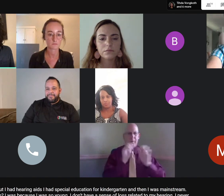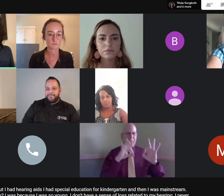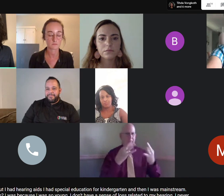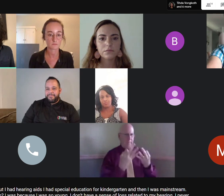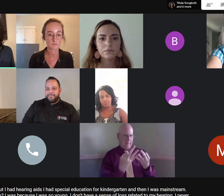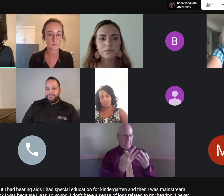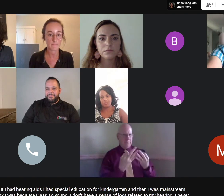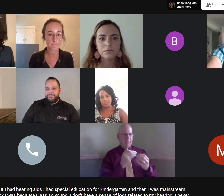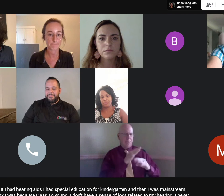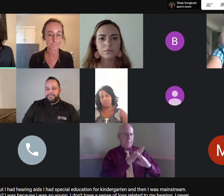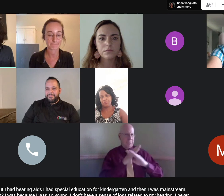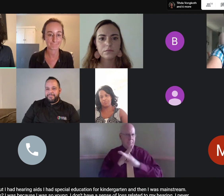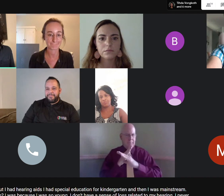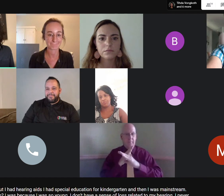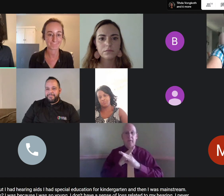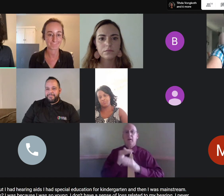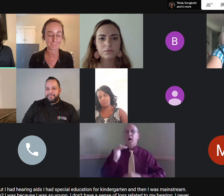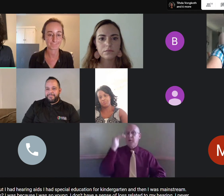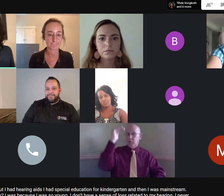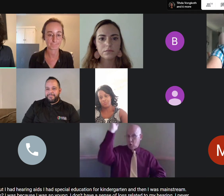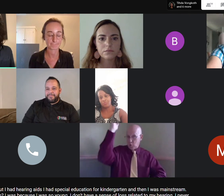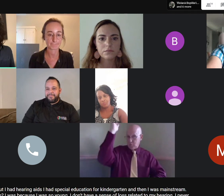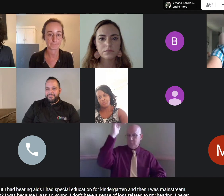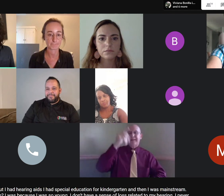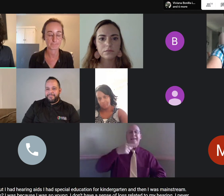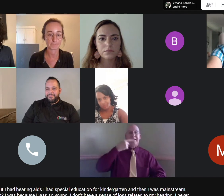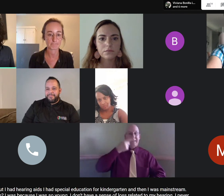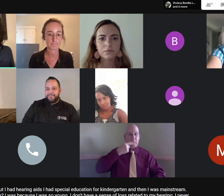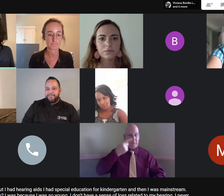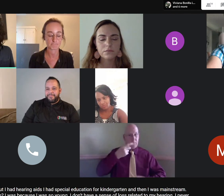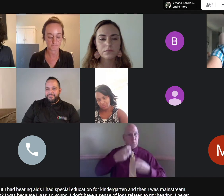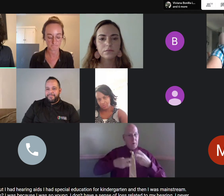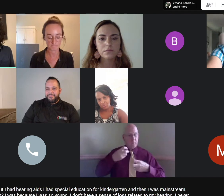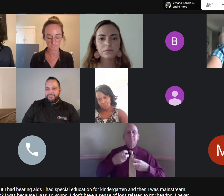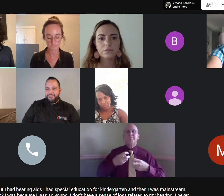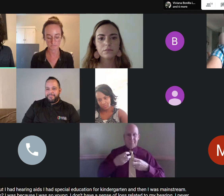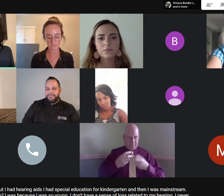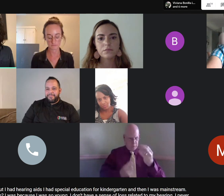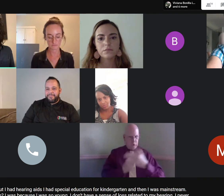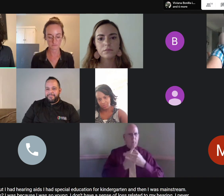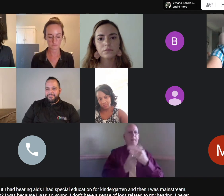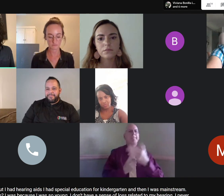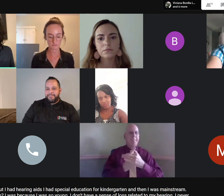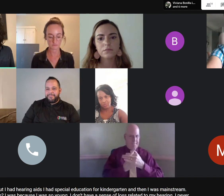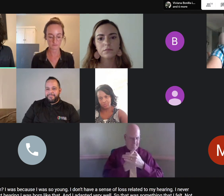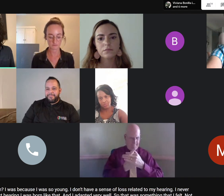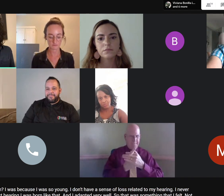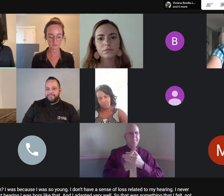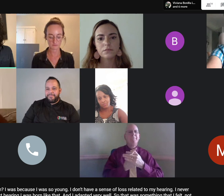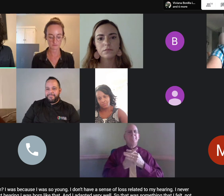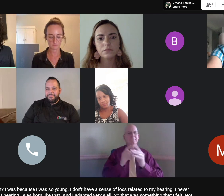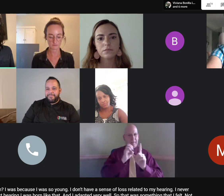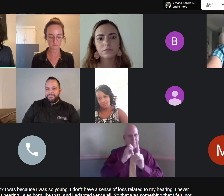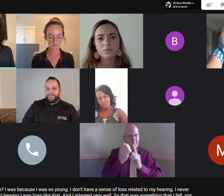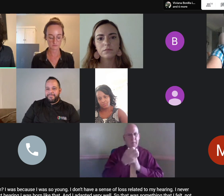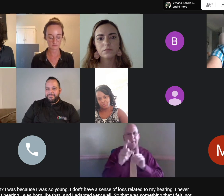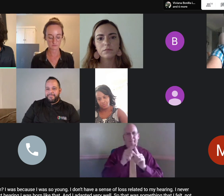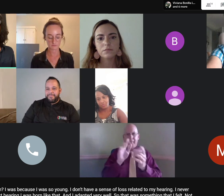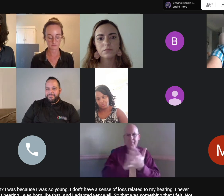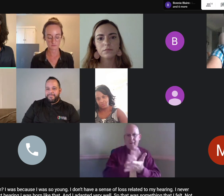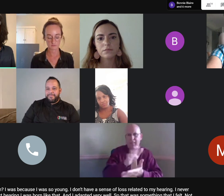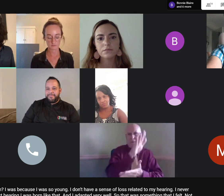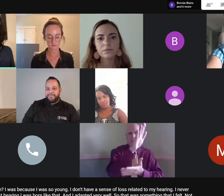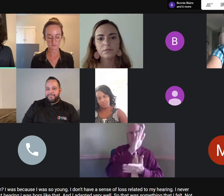real world, my hearing has come up more. And especially when you're in an environment like college or